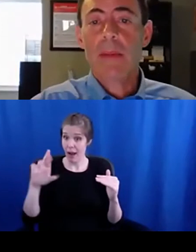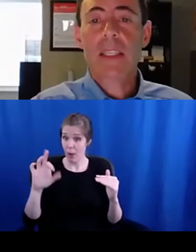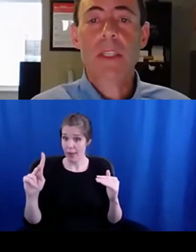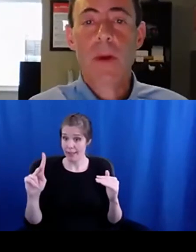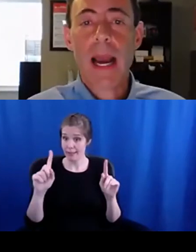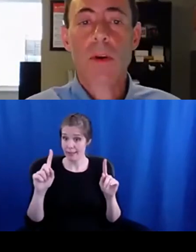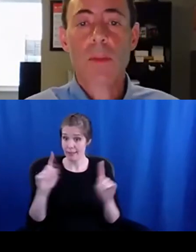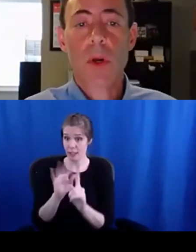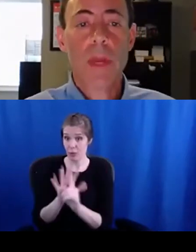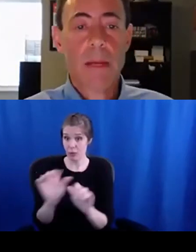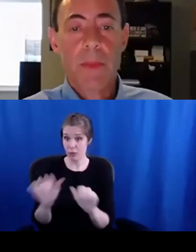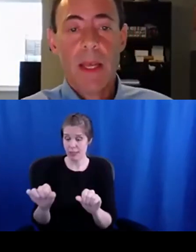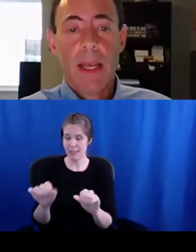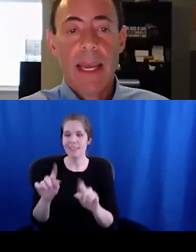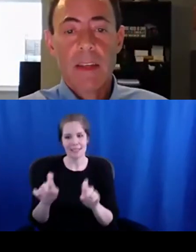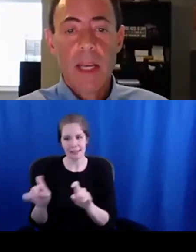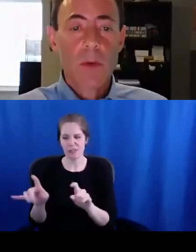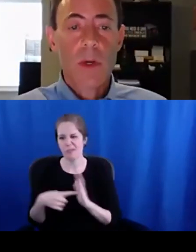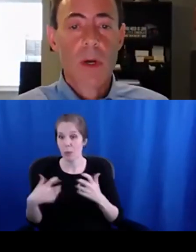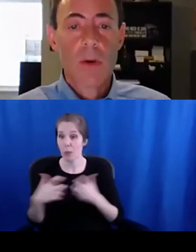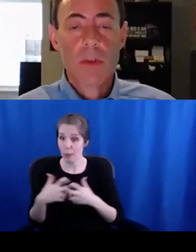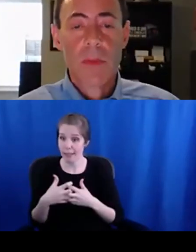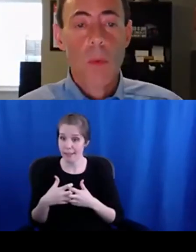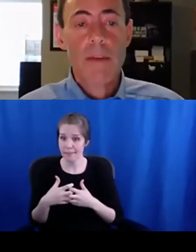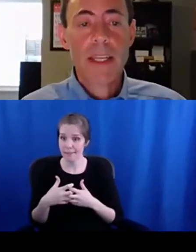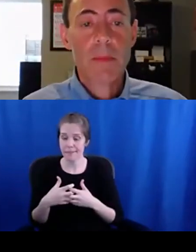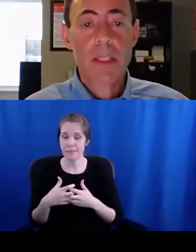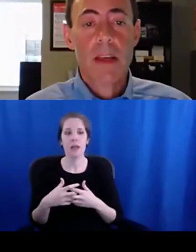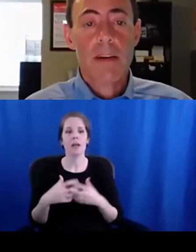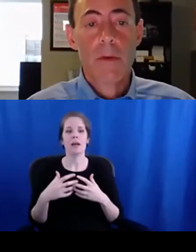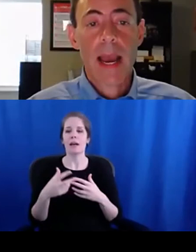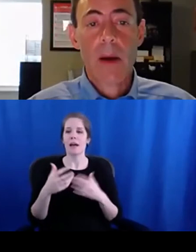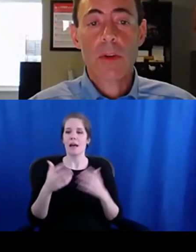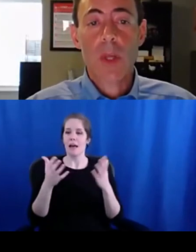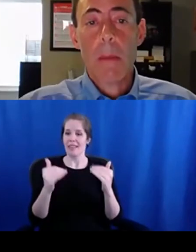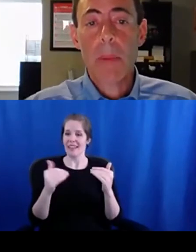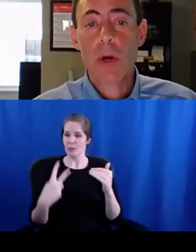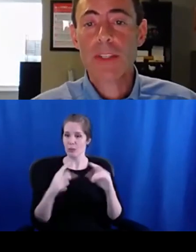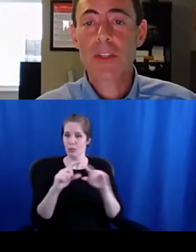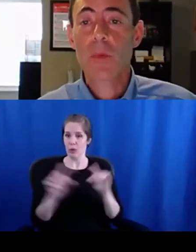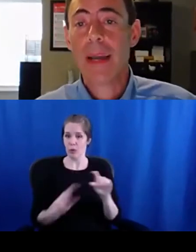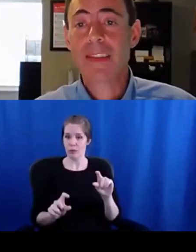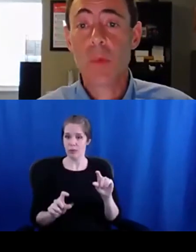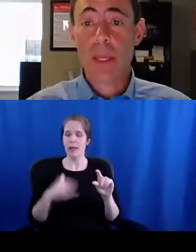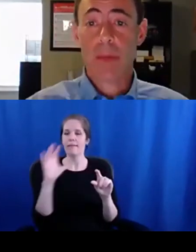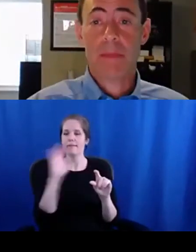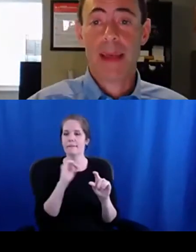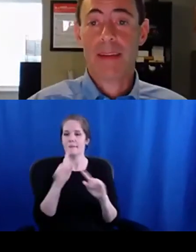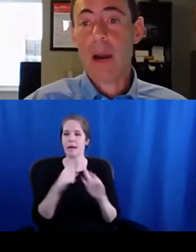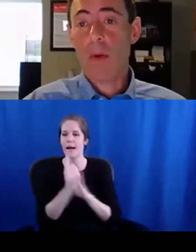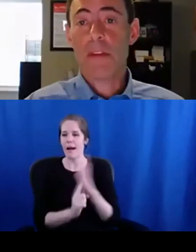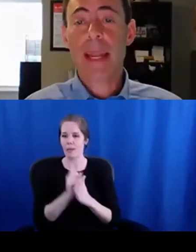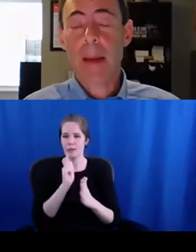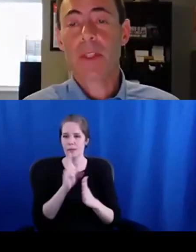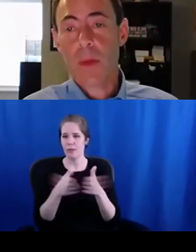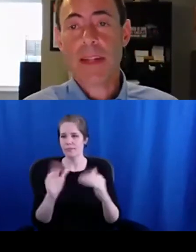have some estimates for hours per week. In the subsequent rows, we have estimates for hours per center-wide sweep. And how